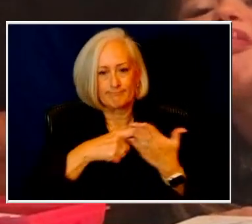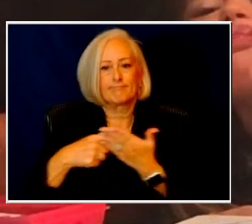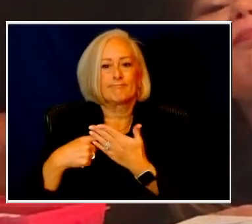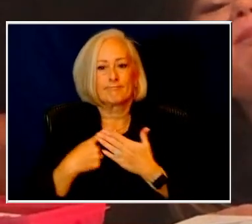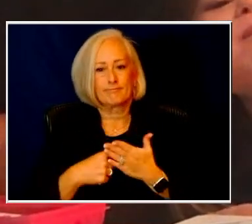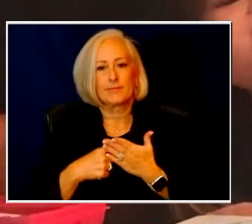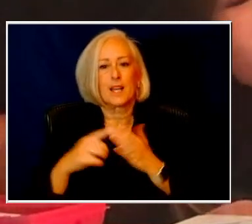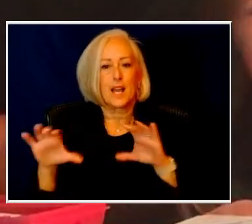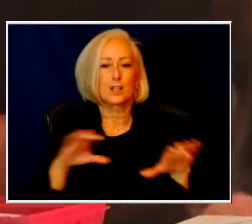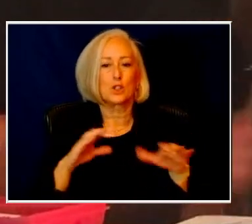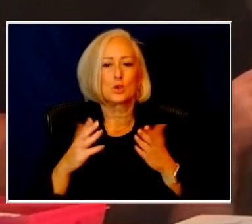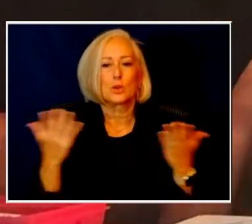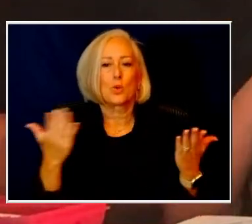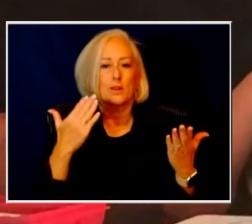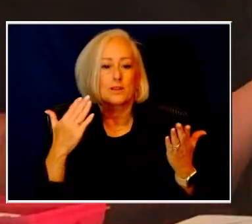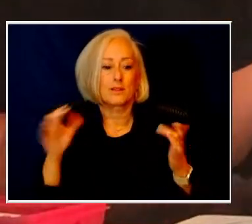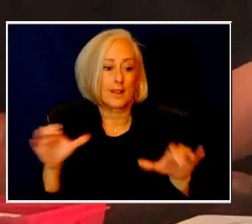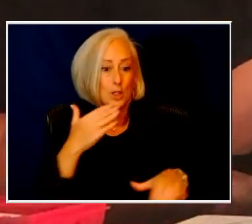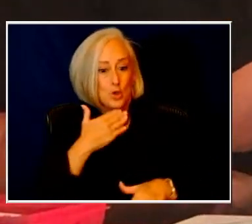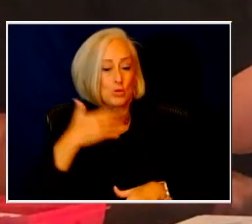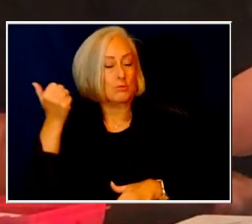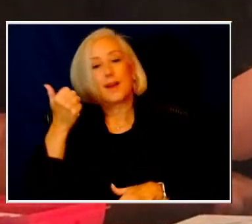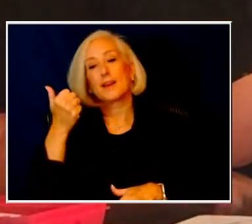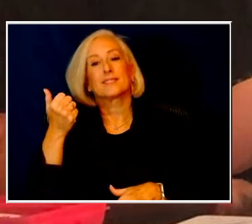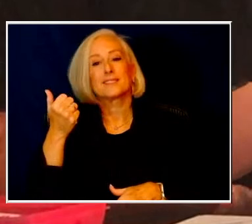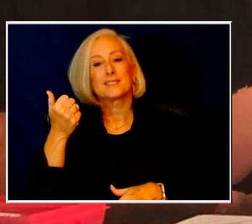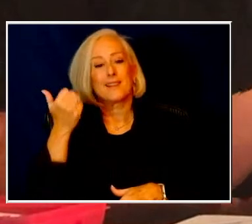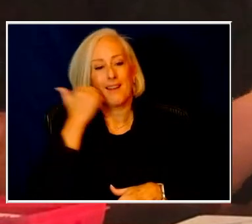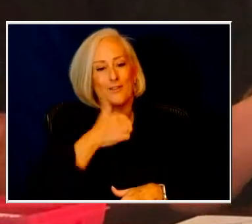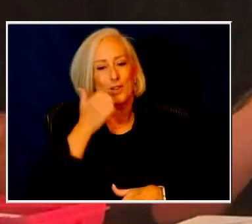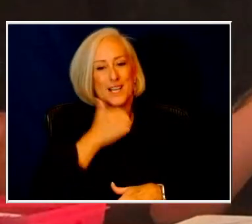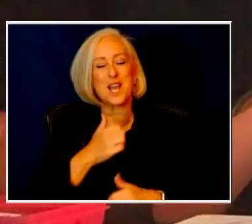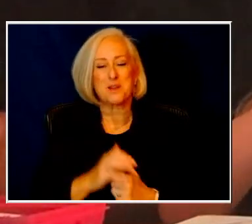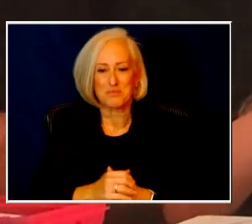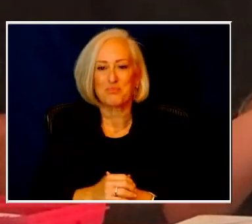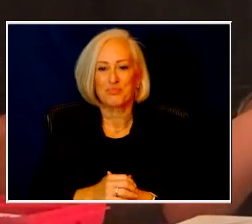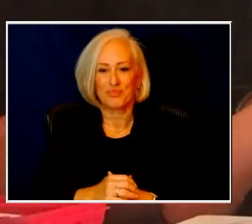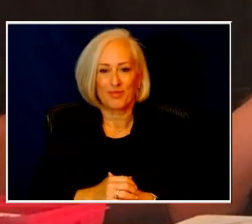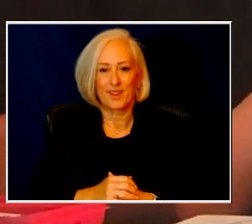doing what they do every day. And,